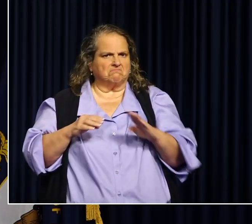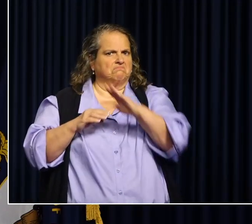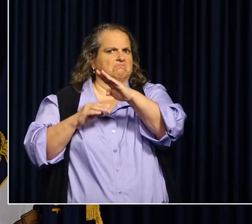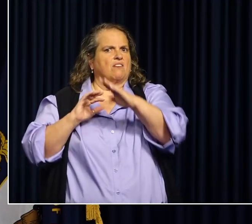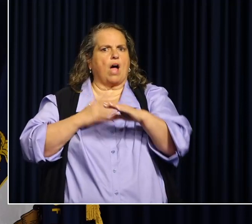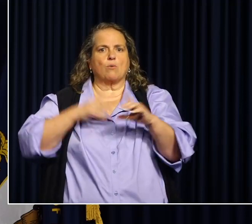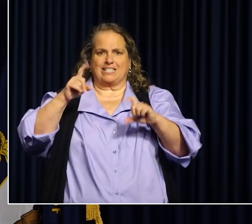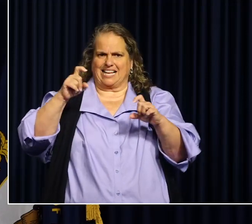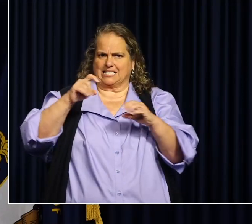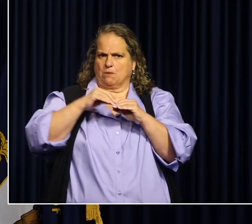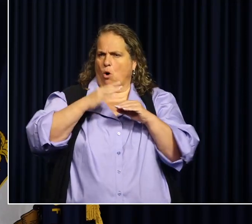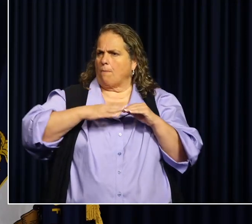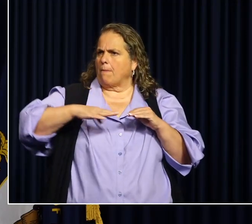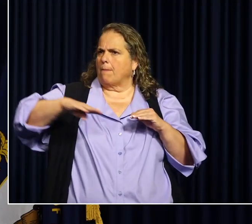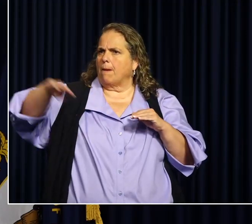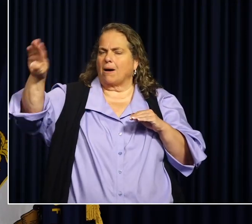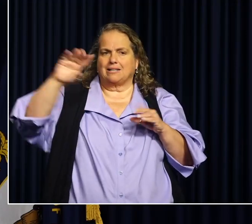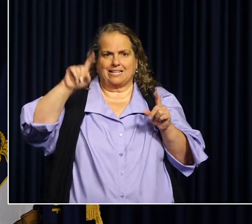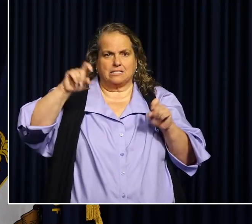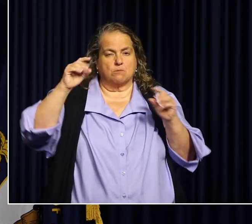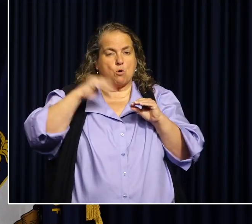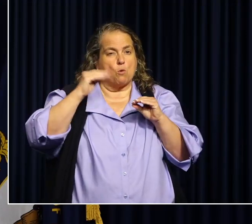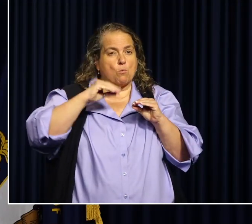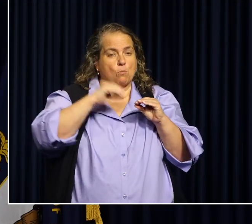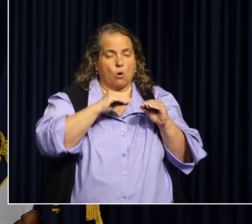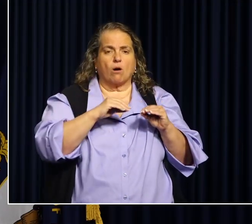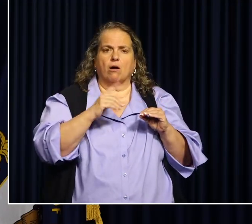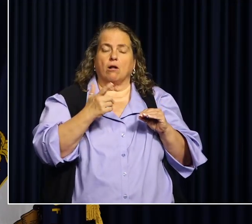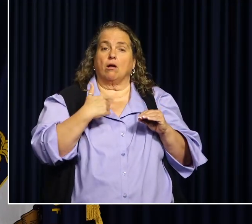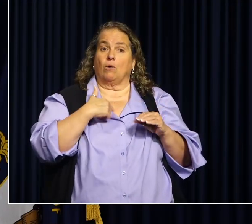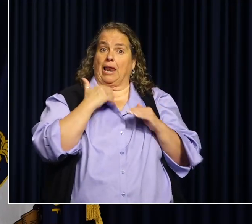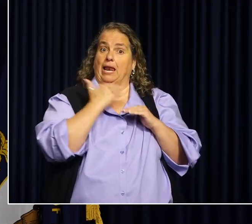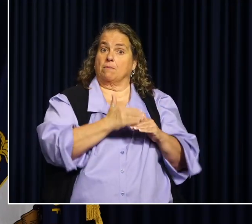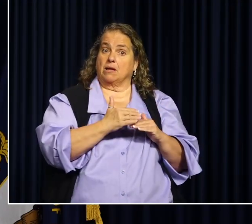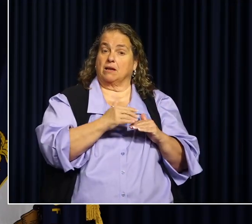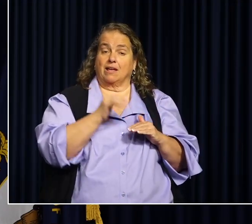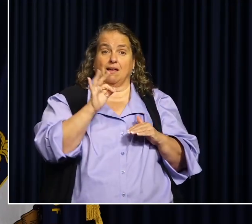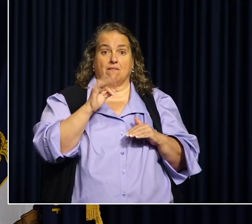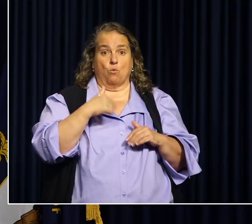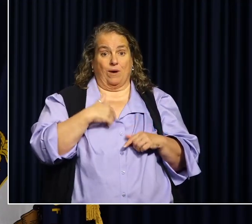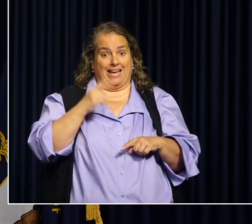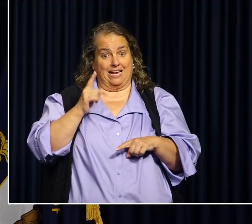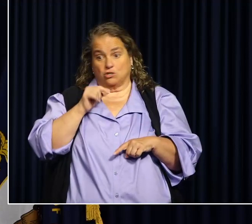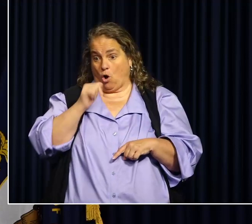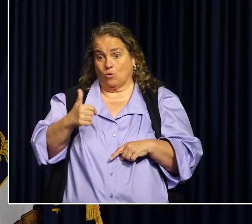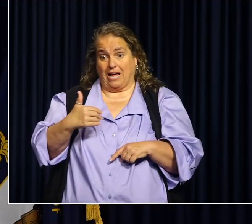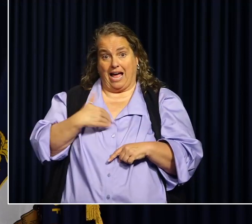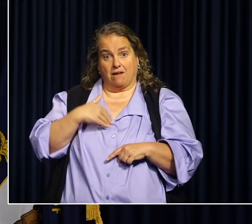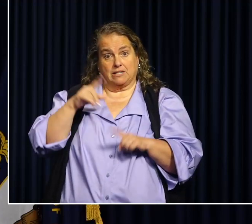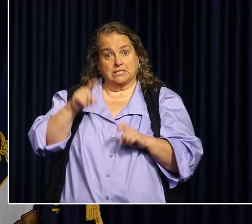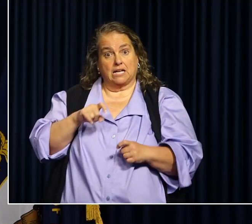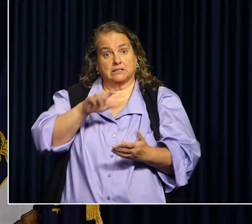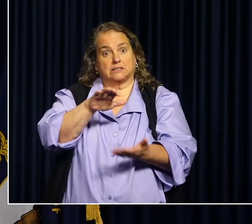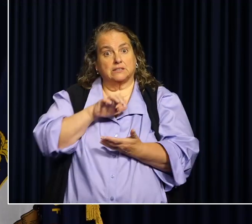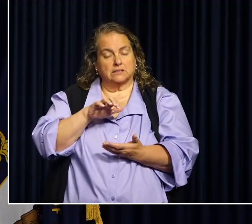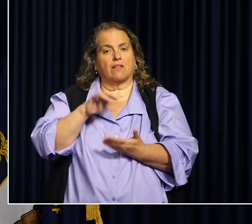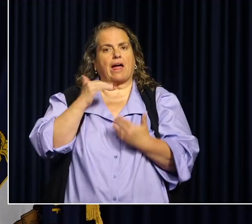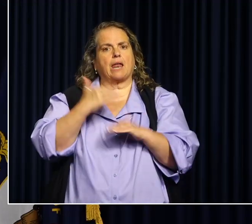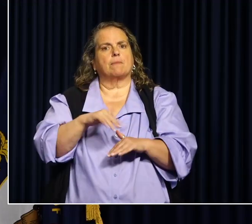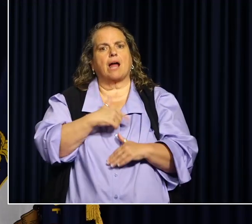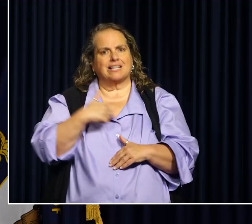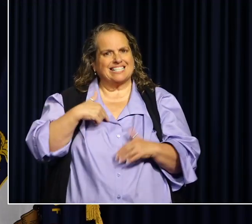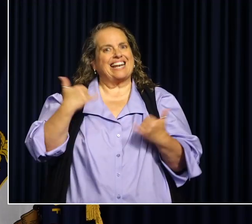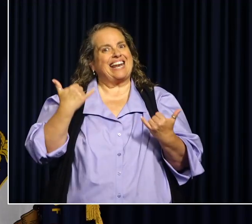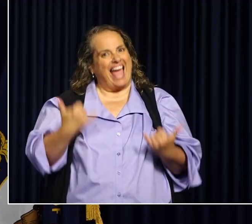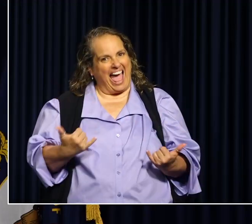always capacity that was the true limit. And when your capacity is the limit, you can't get where you need to go. So now we know